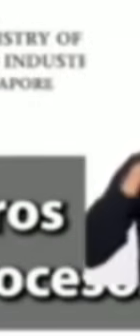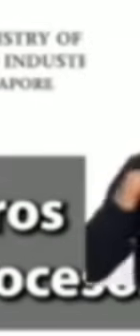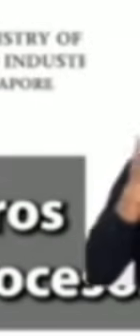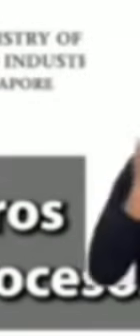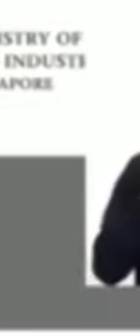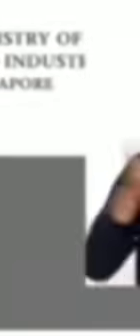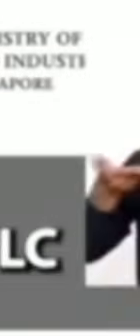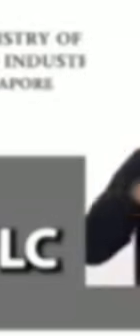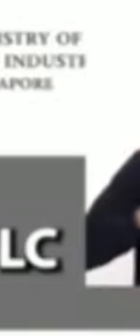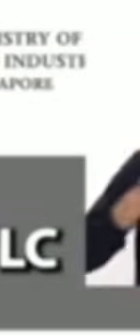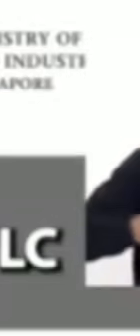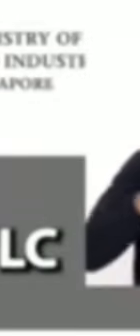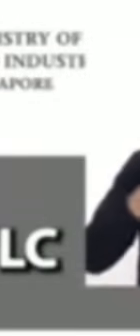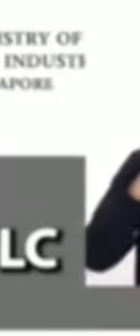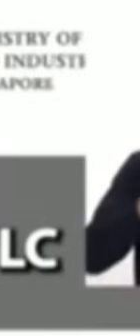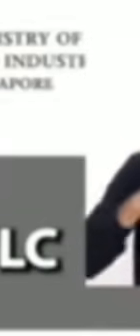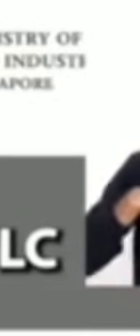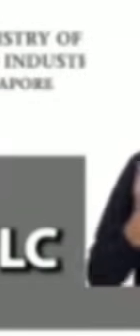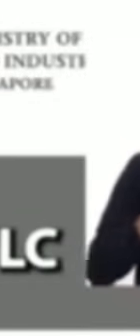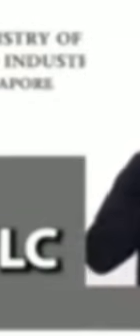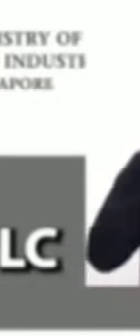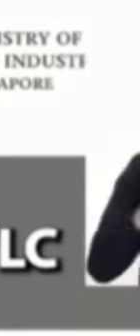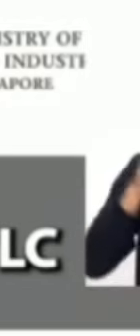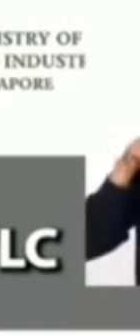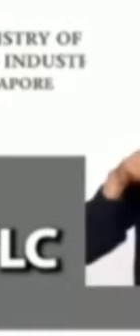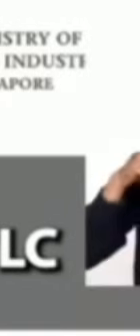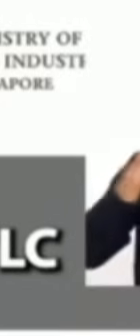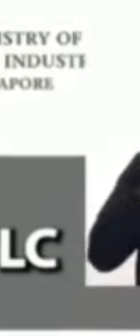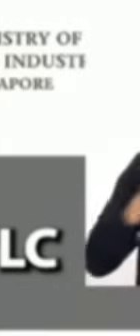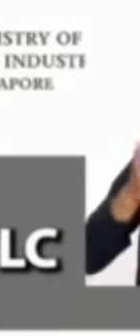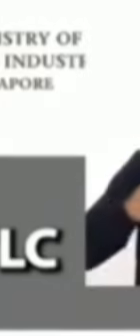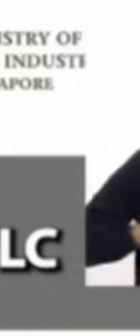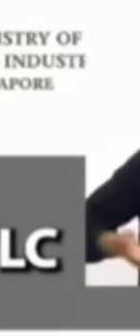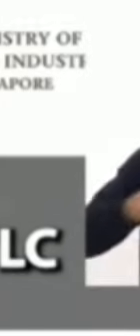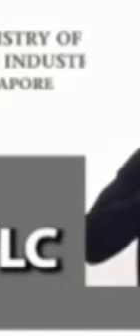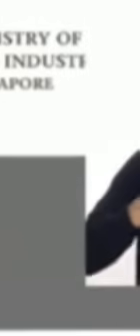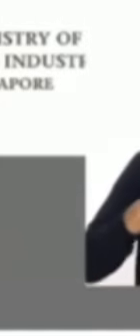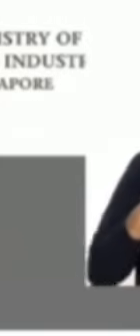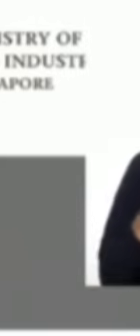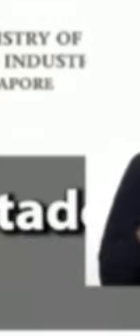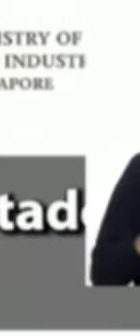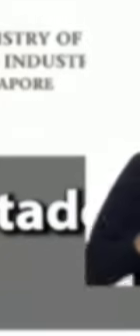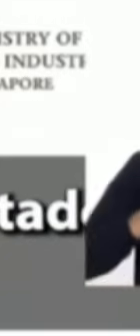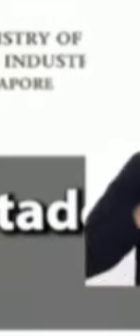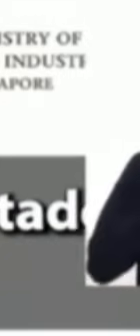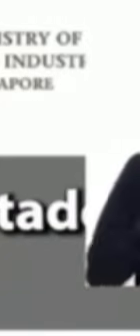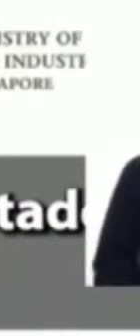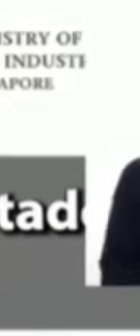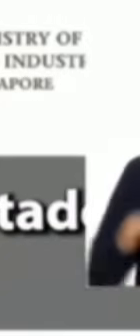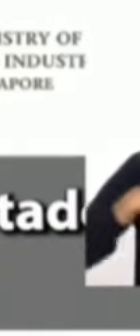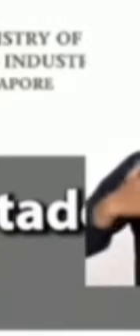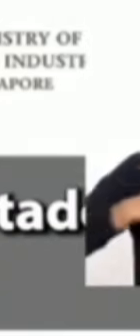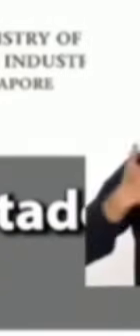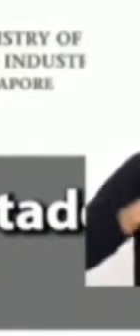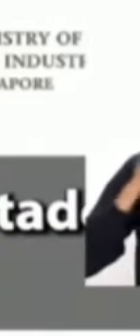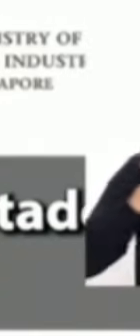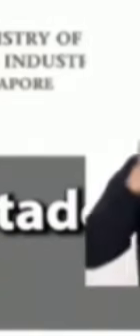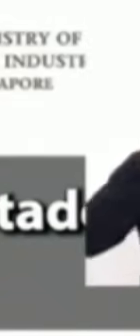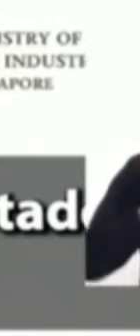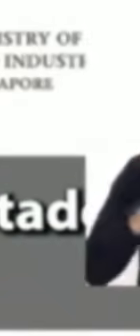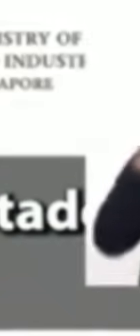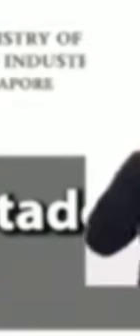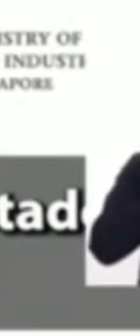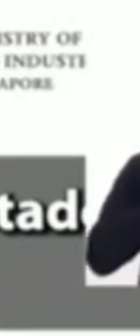completing their due processes to enable us to bring this FTA into force. We are happy to become the